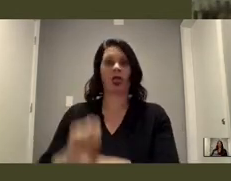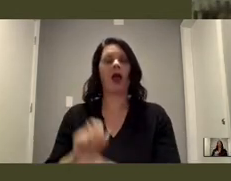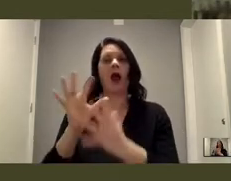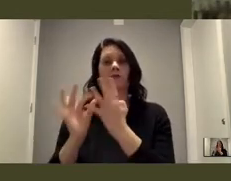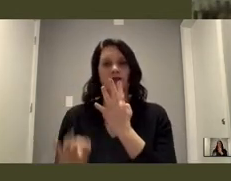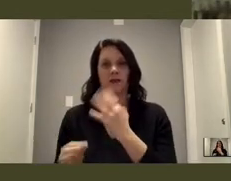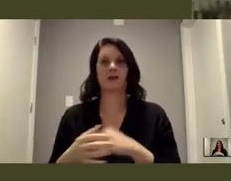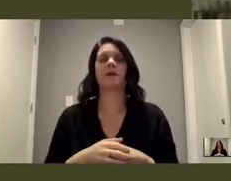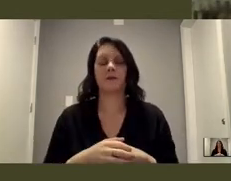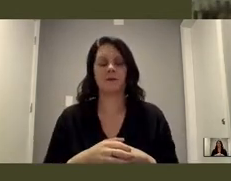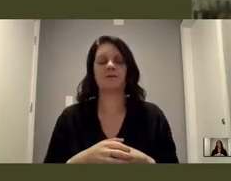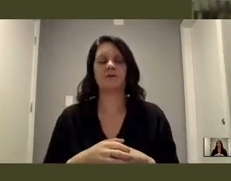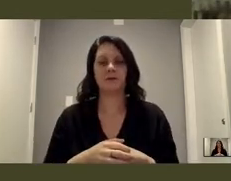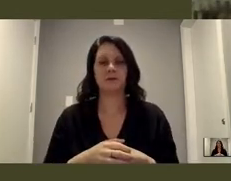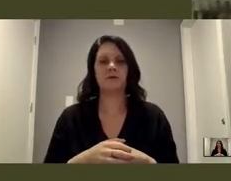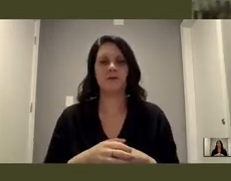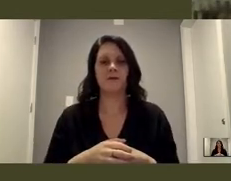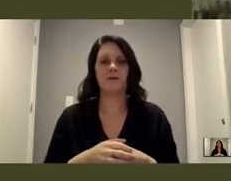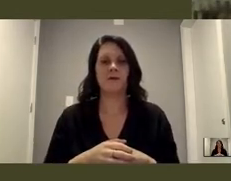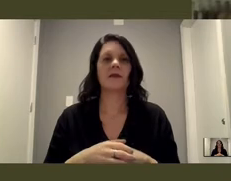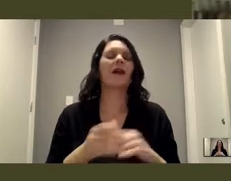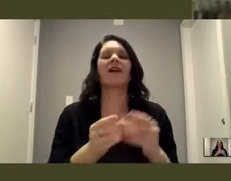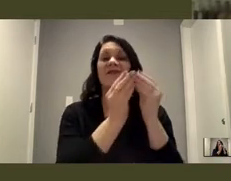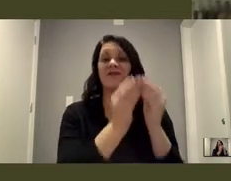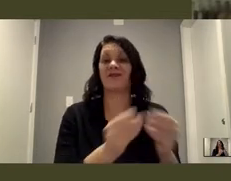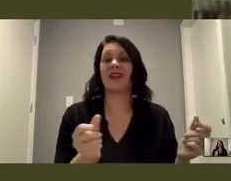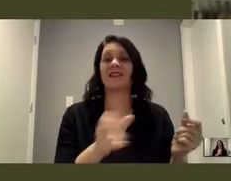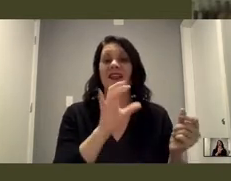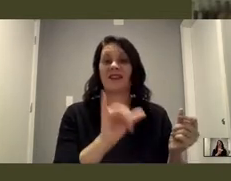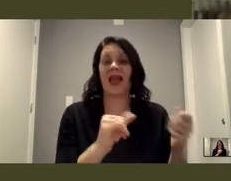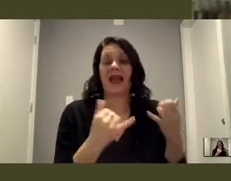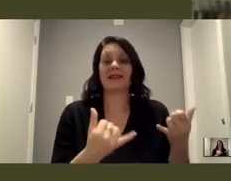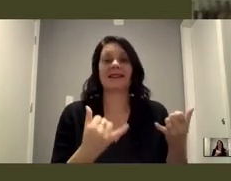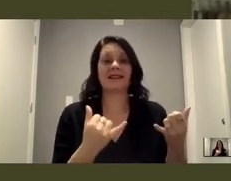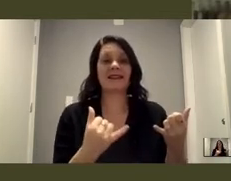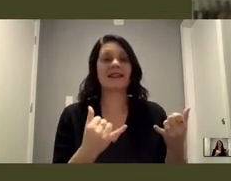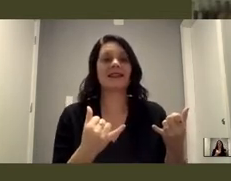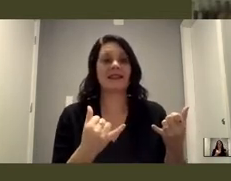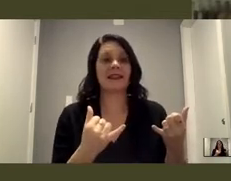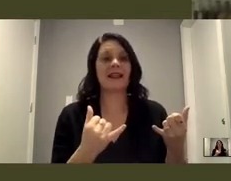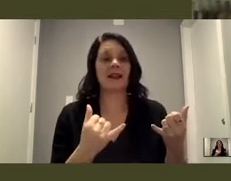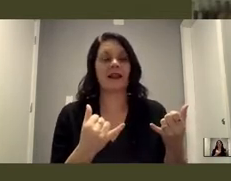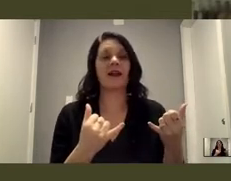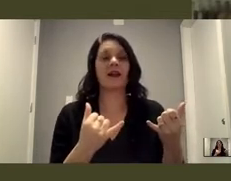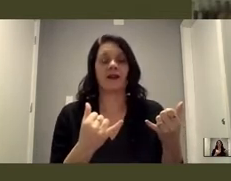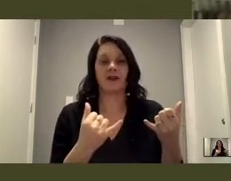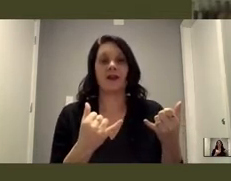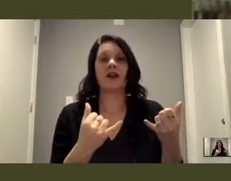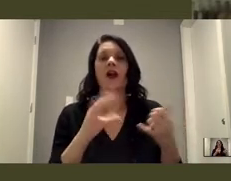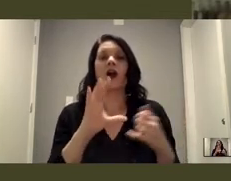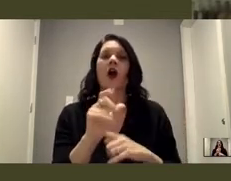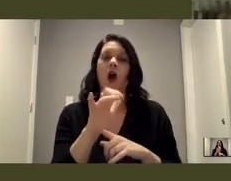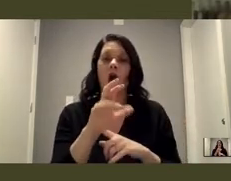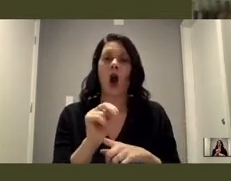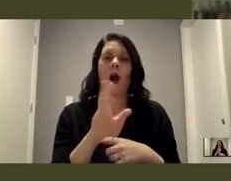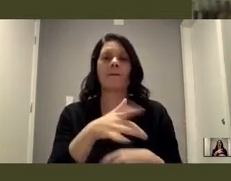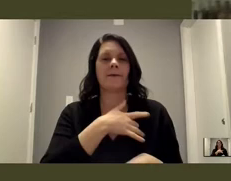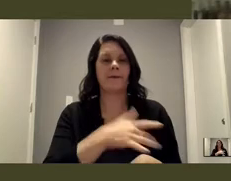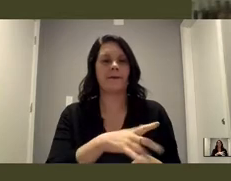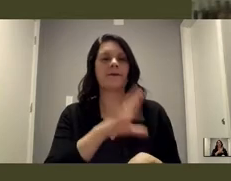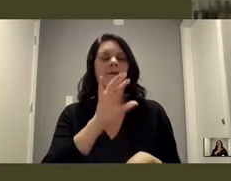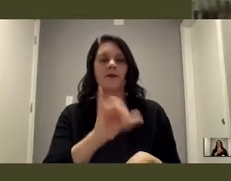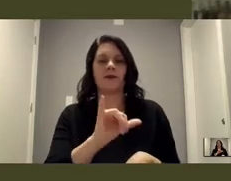that I think, phasing out of, existing dirtier, more carbon intensive fossil fuel